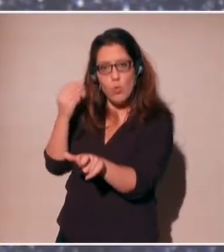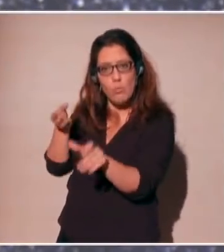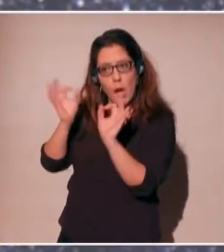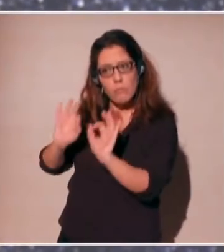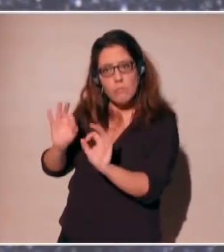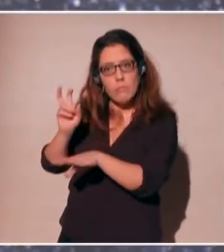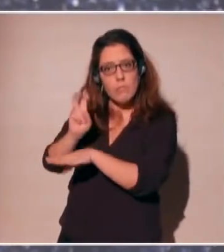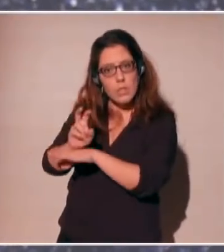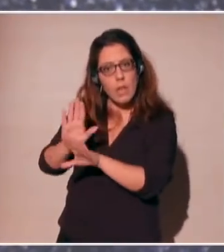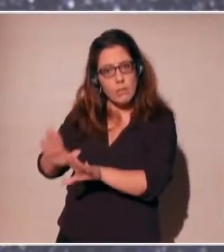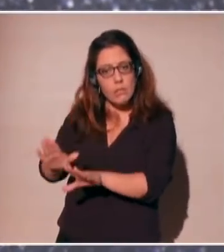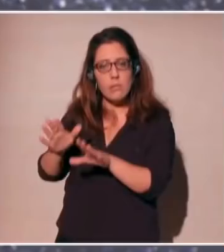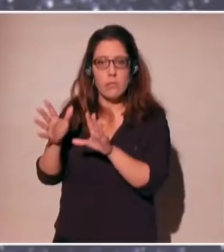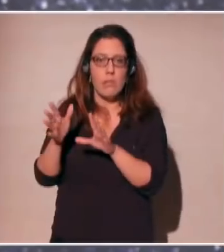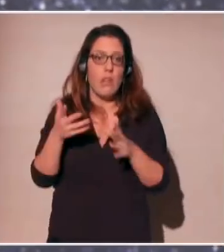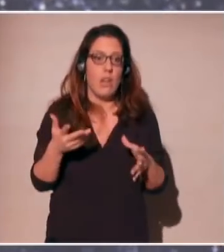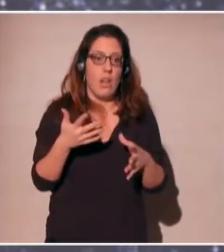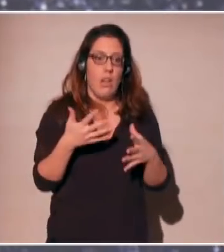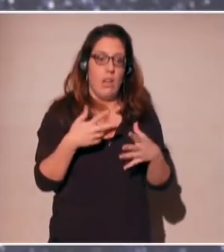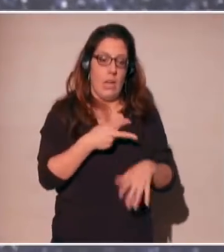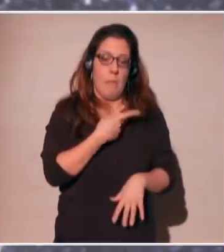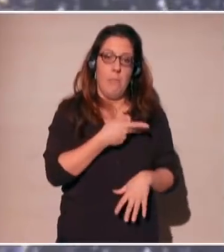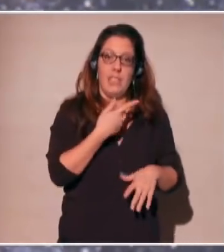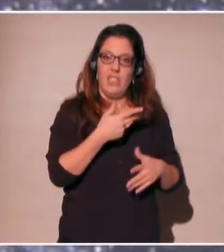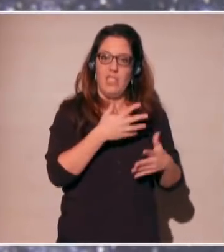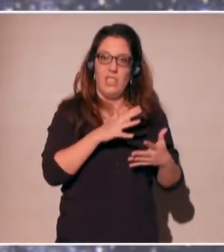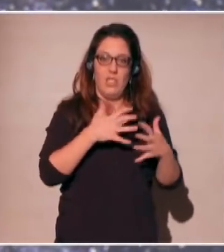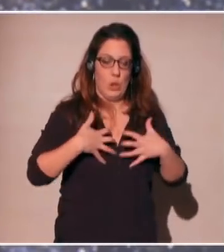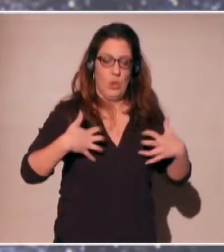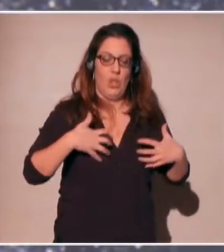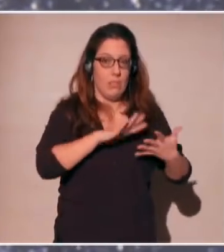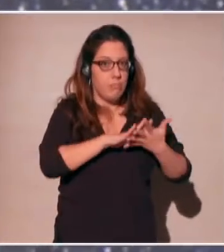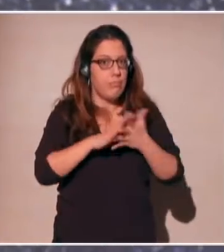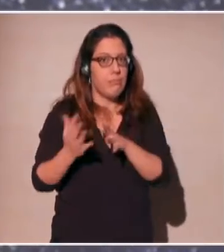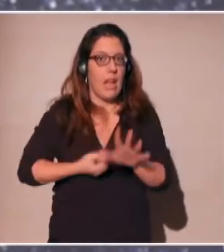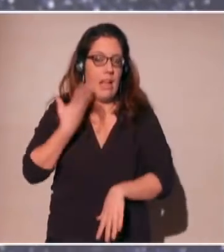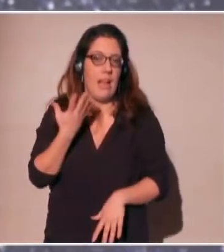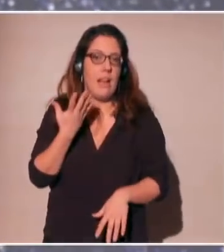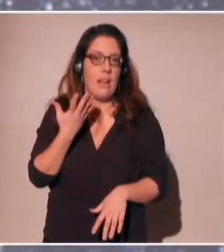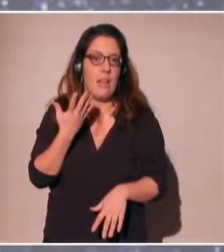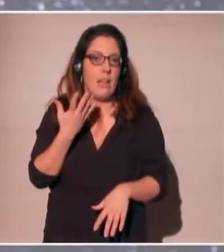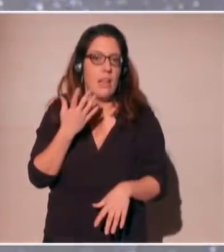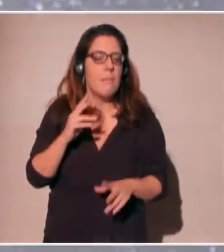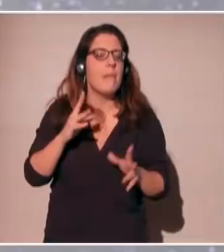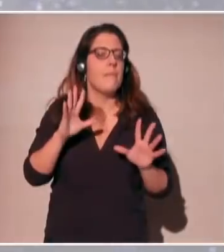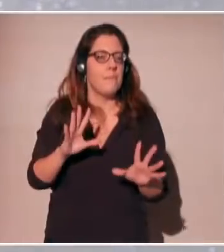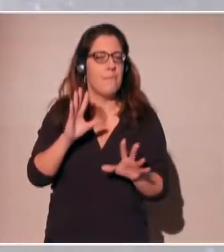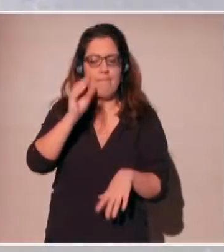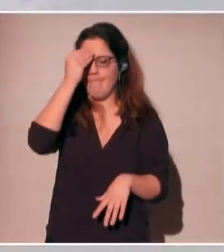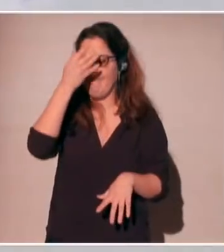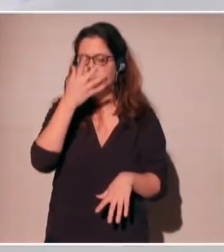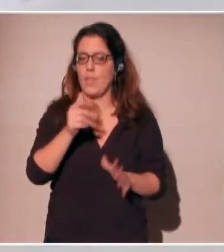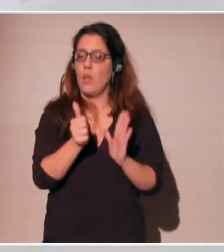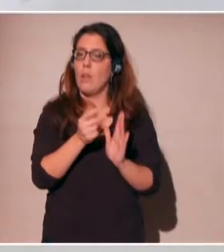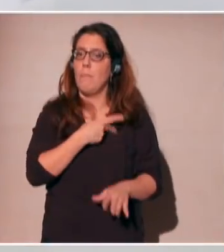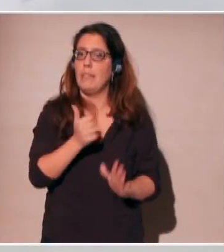What does that mean about the role of the physician? And here, the answer is really simple. I think that above and beyond all of the